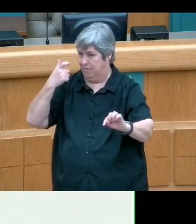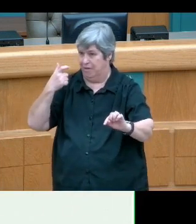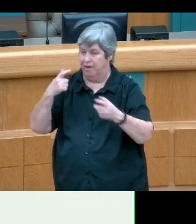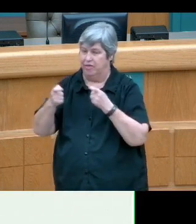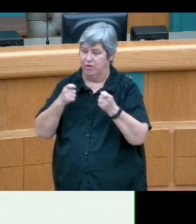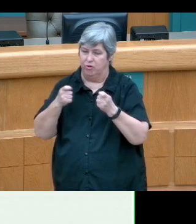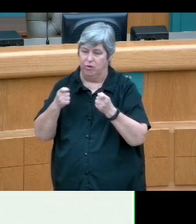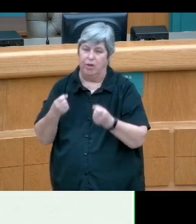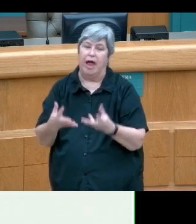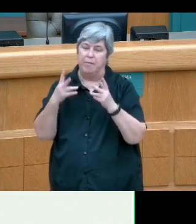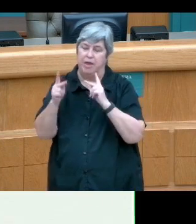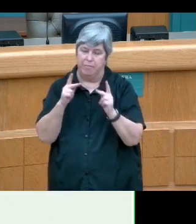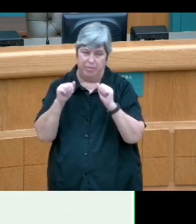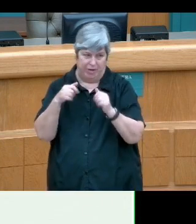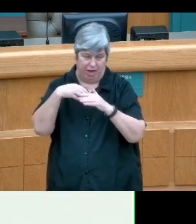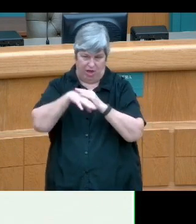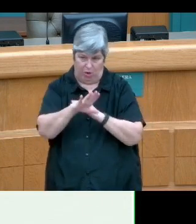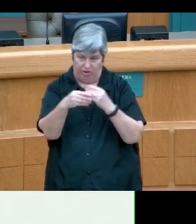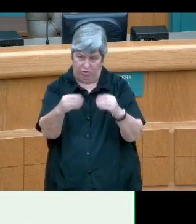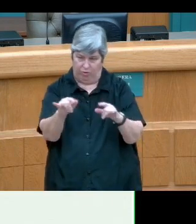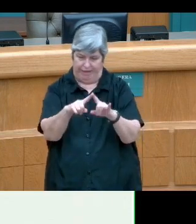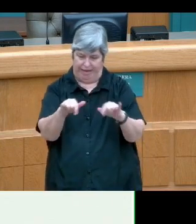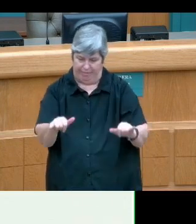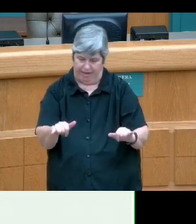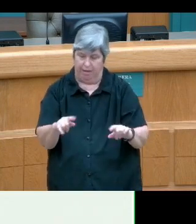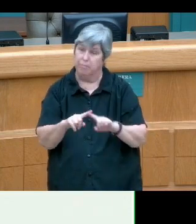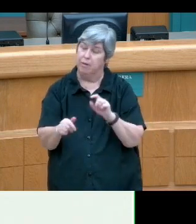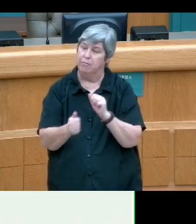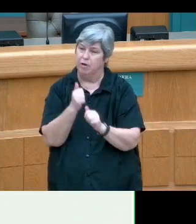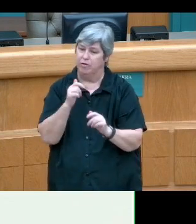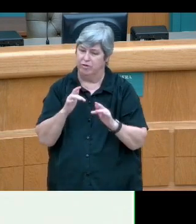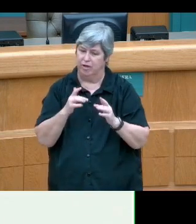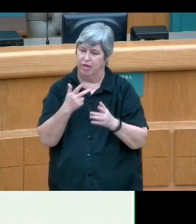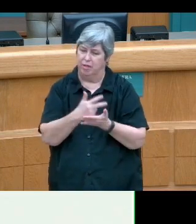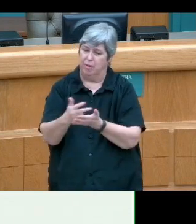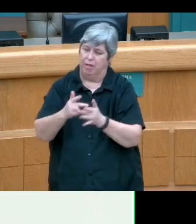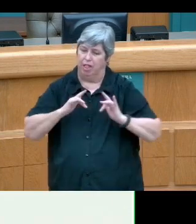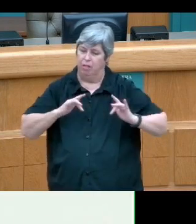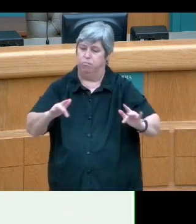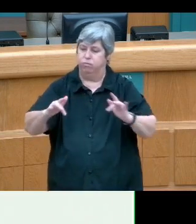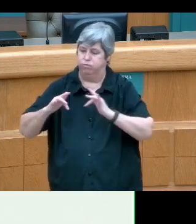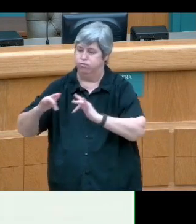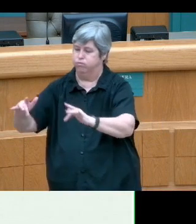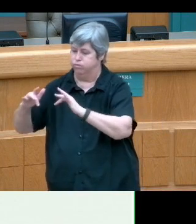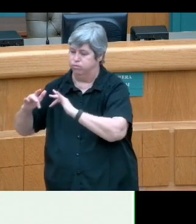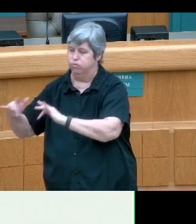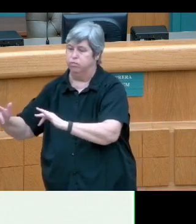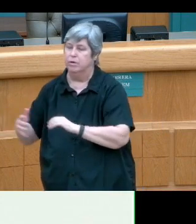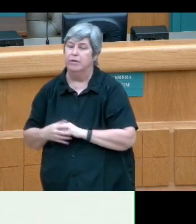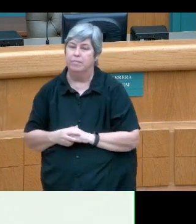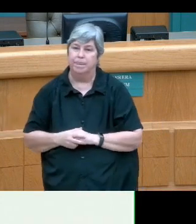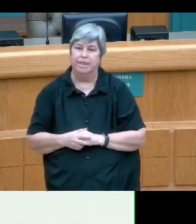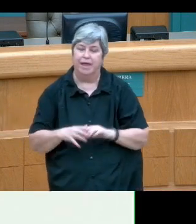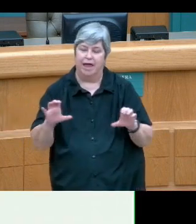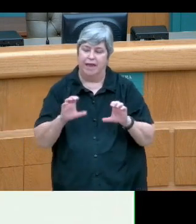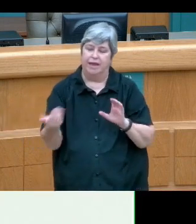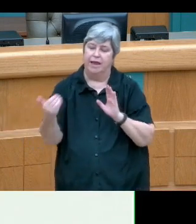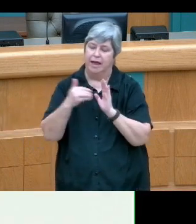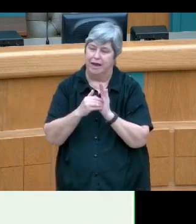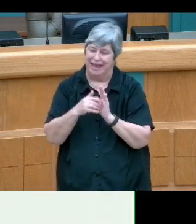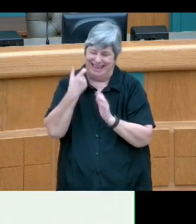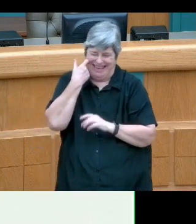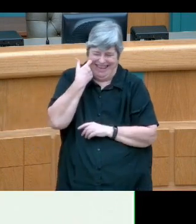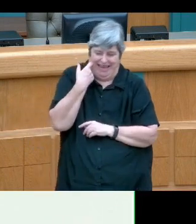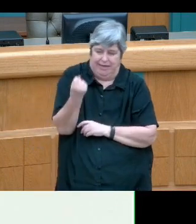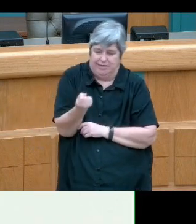regulating how many people could go into the store at the same time. But for the most part, the parking lots were empty. I did this again on